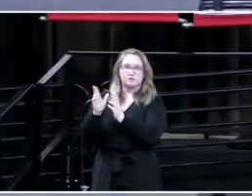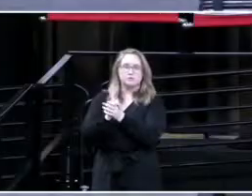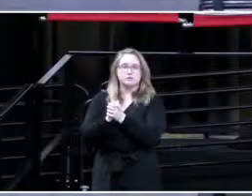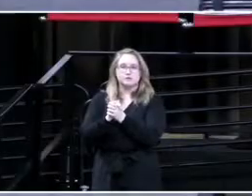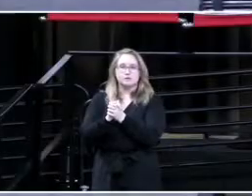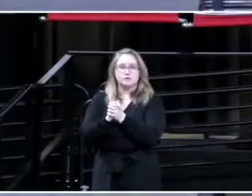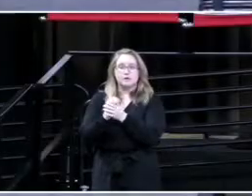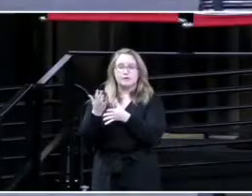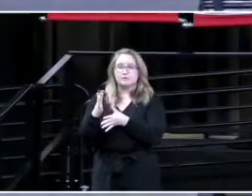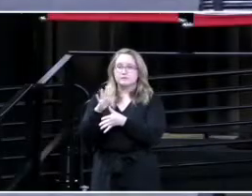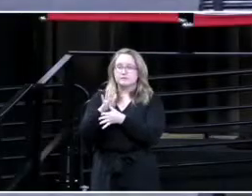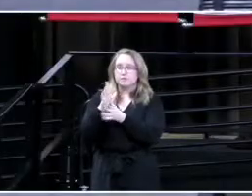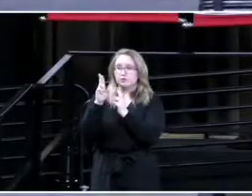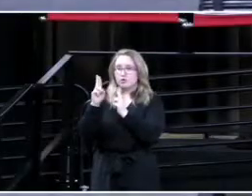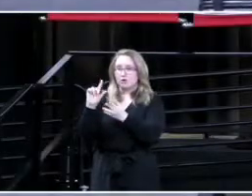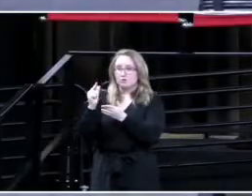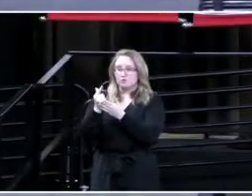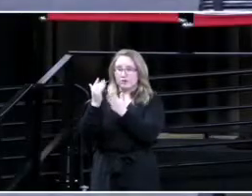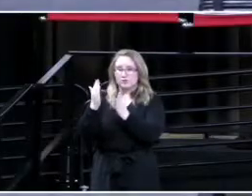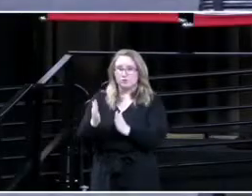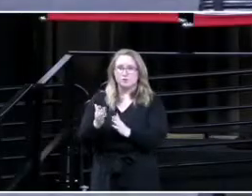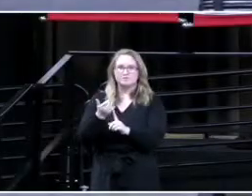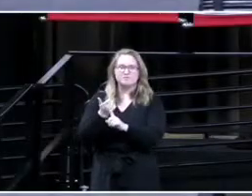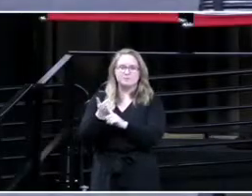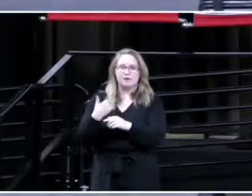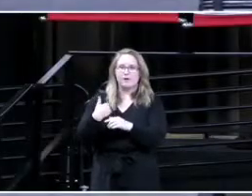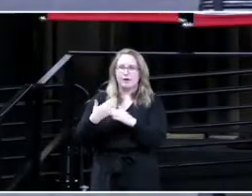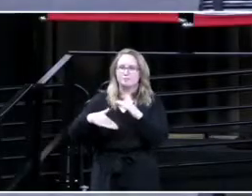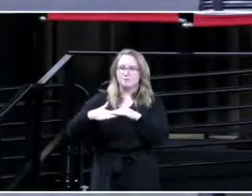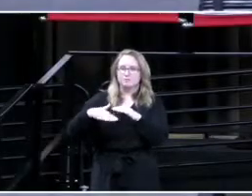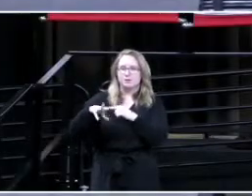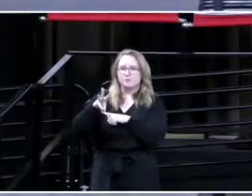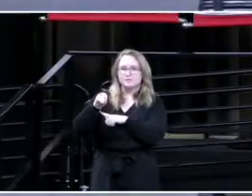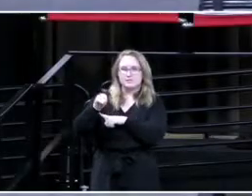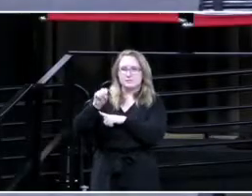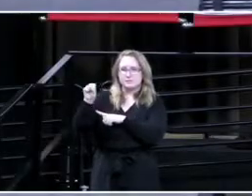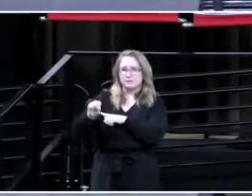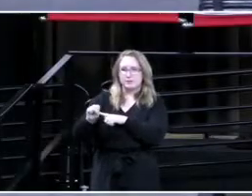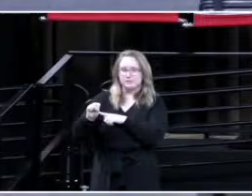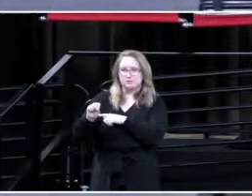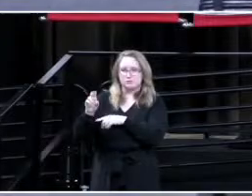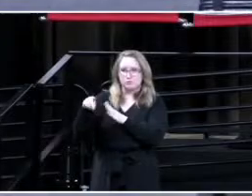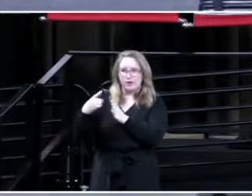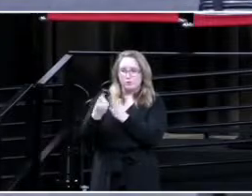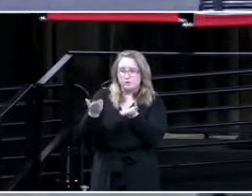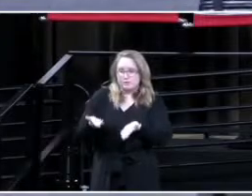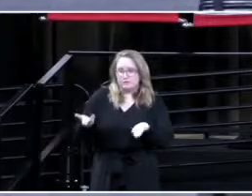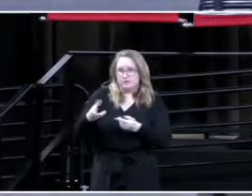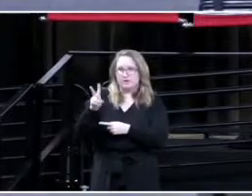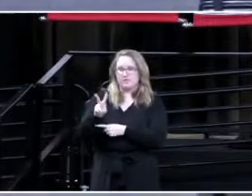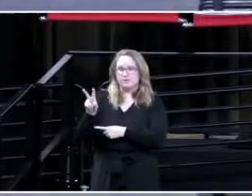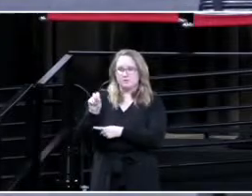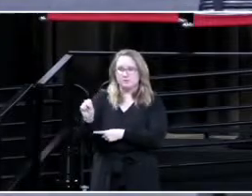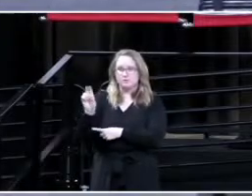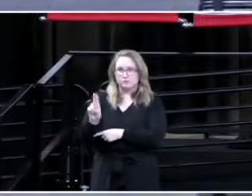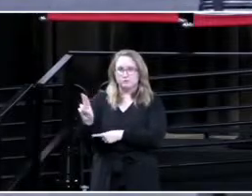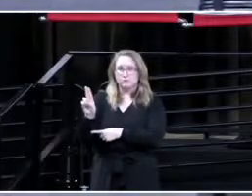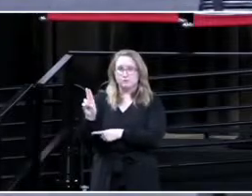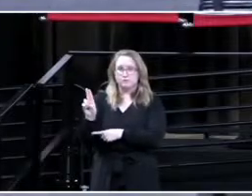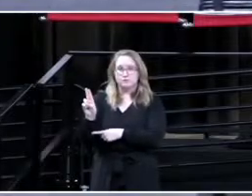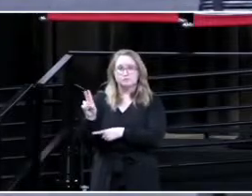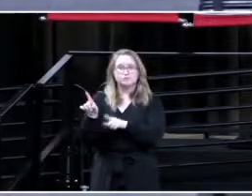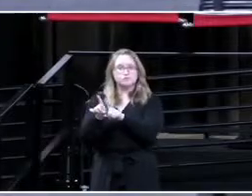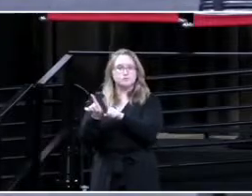honor graduates have earned a minimum of 60 semester hours in residence at Valdosta State University and